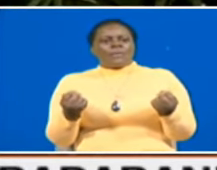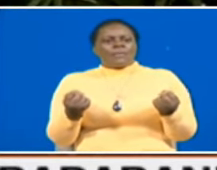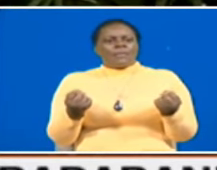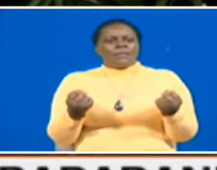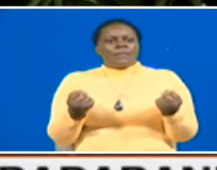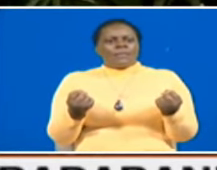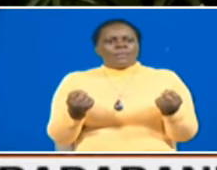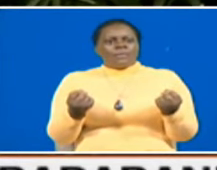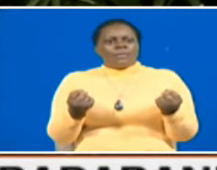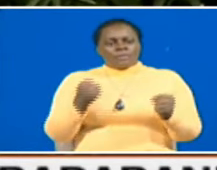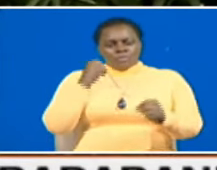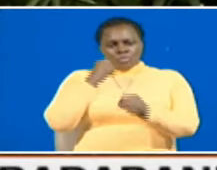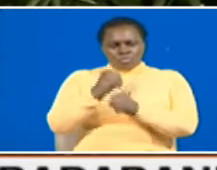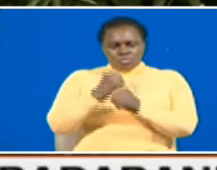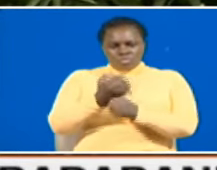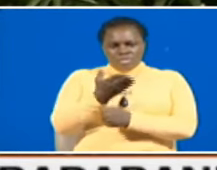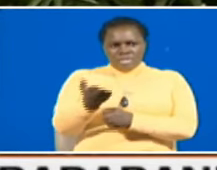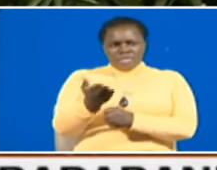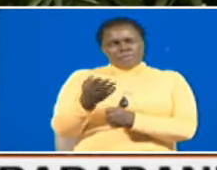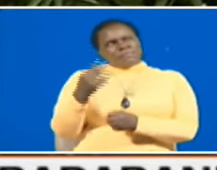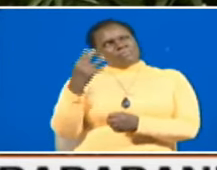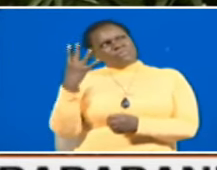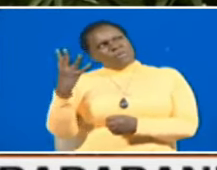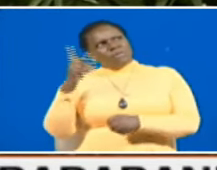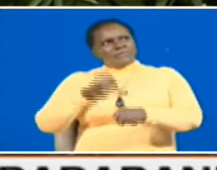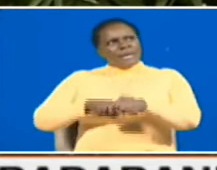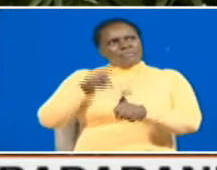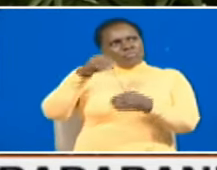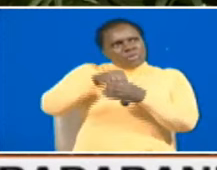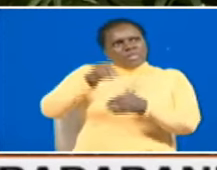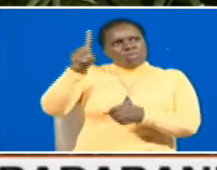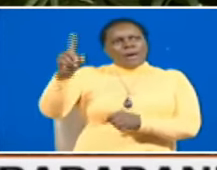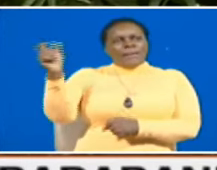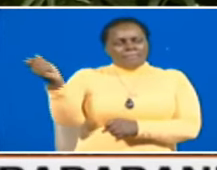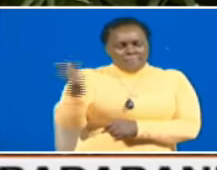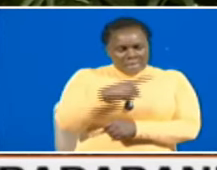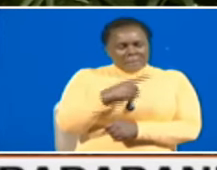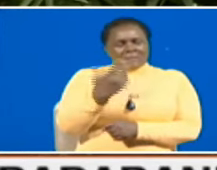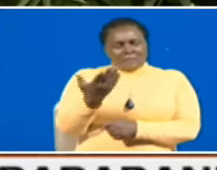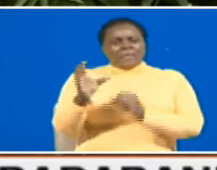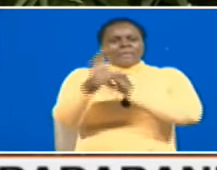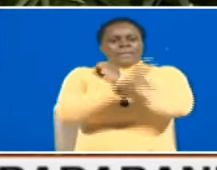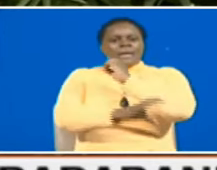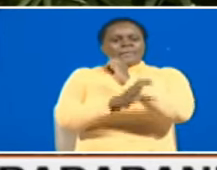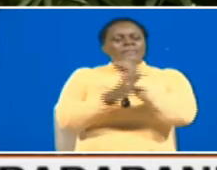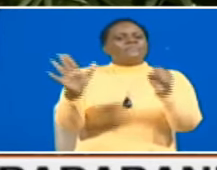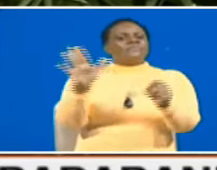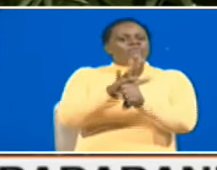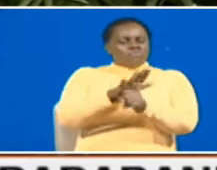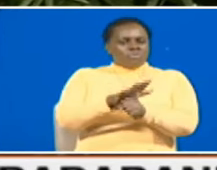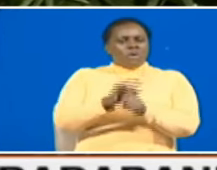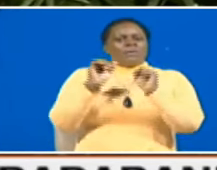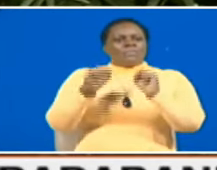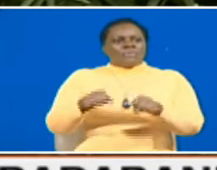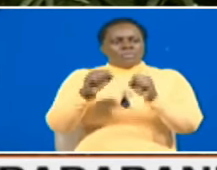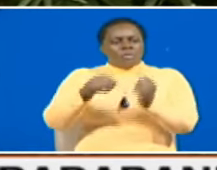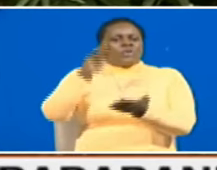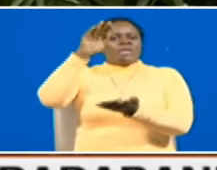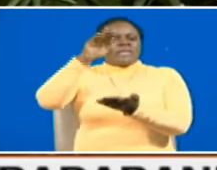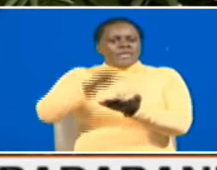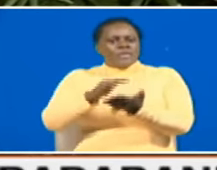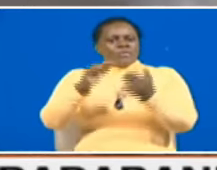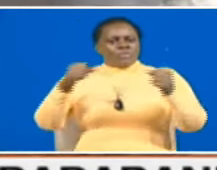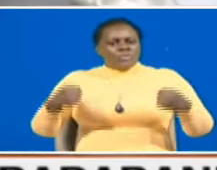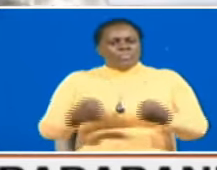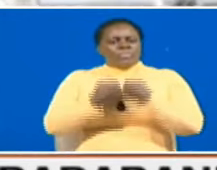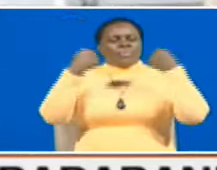And if we could do those clinics maybe 4 times a month countrywide, it will really try to bring down the issue of